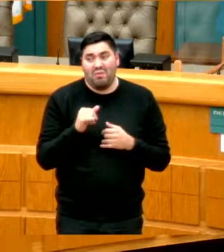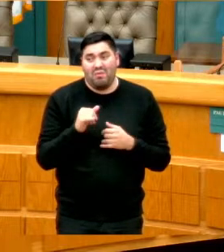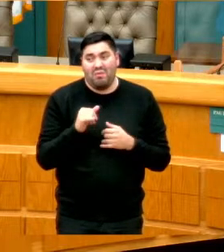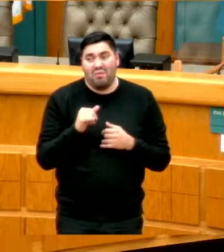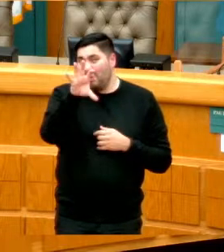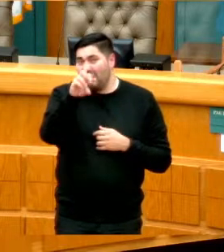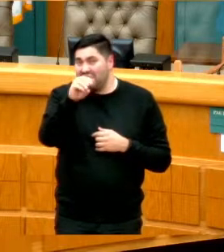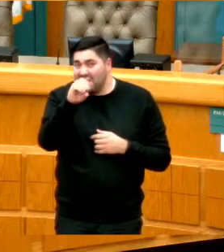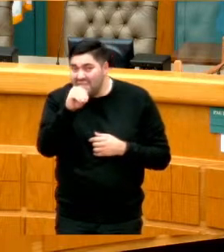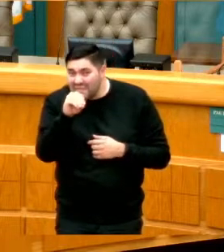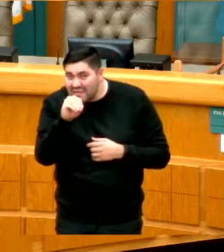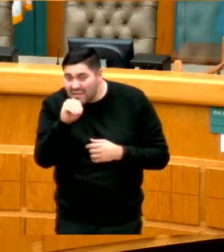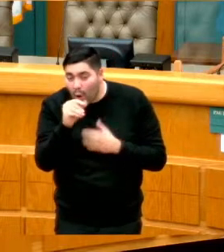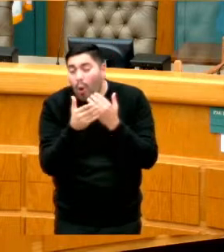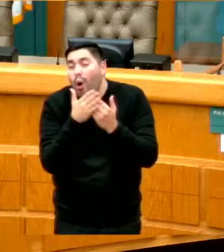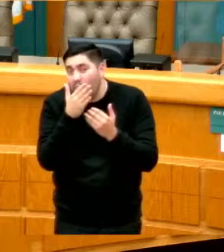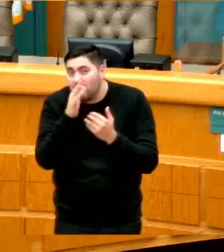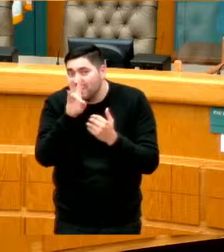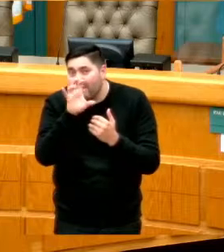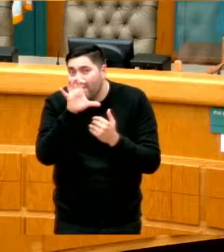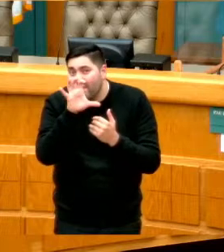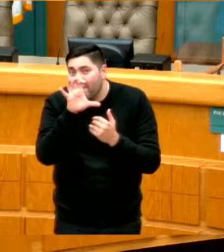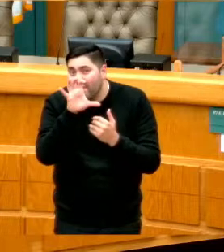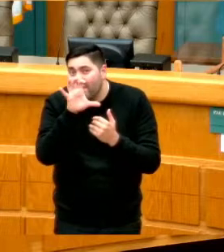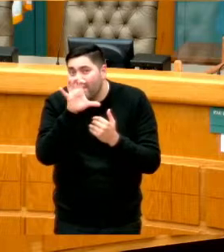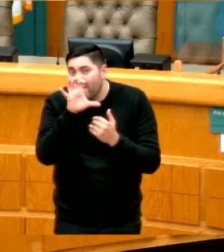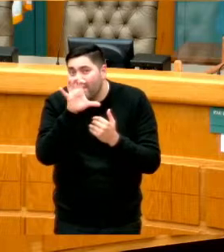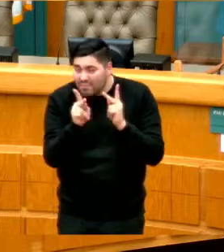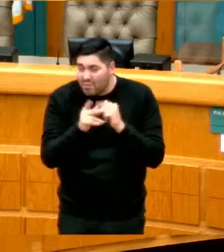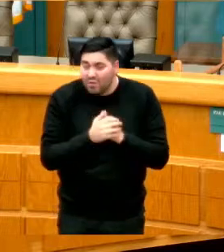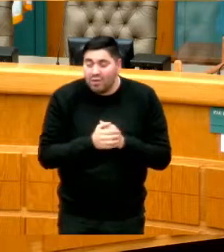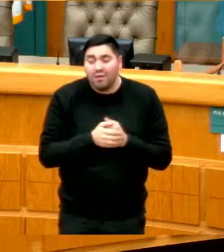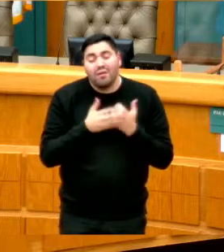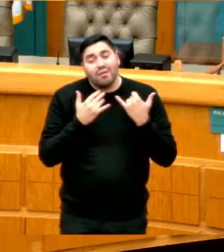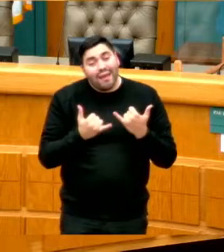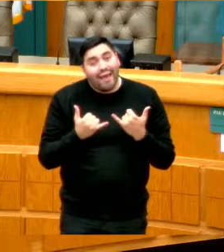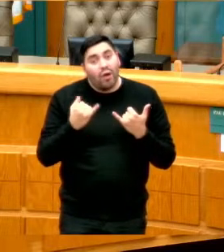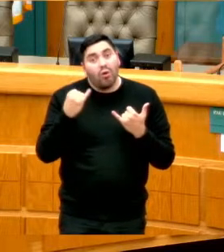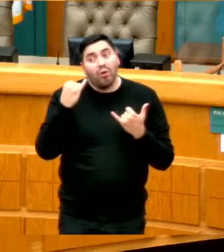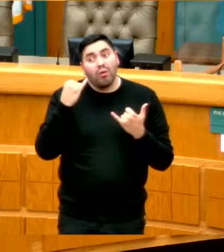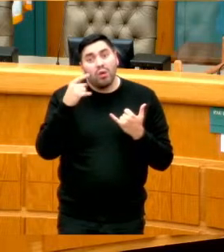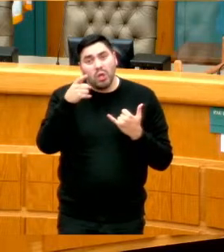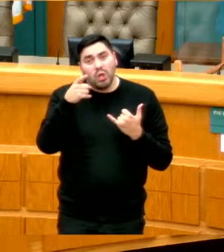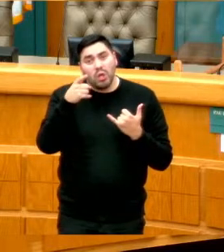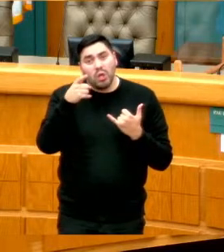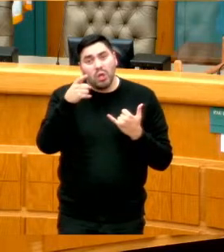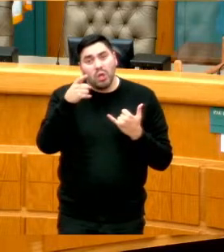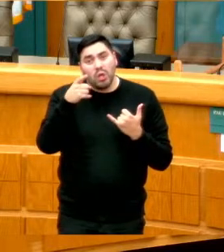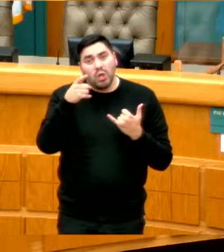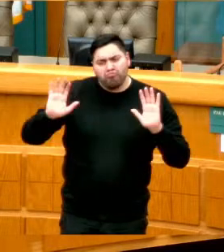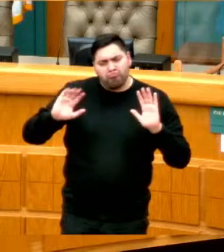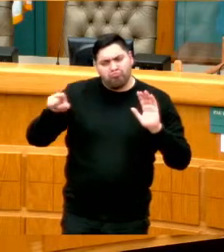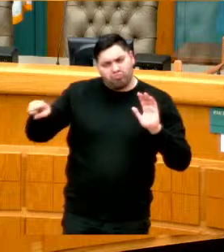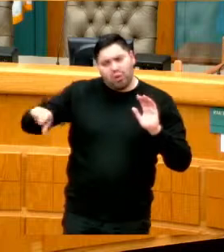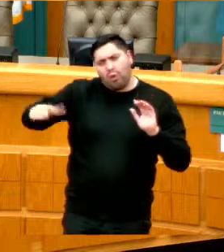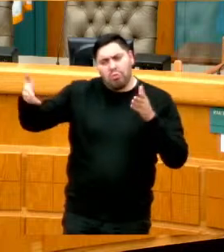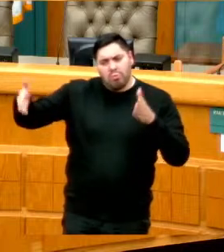And so I ask you, if there is a sacrifice to be made, and you're just a little